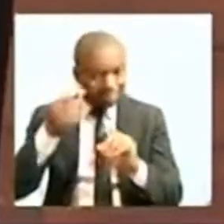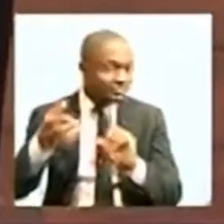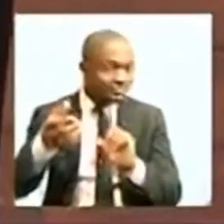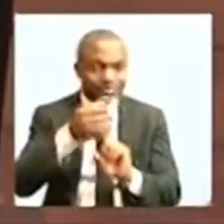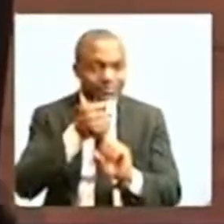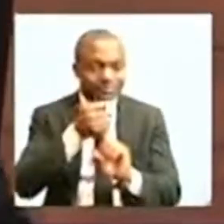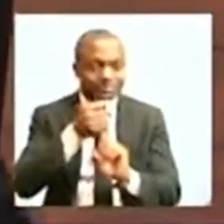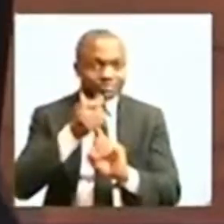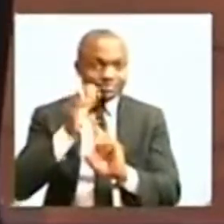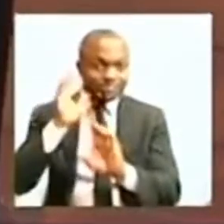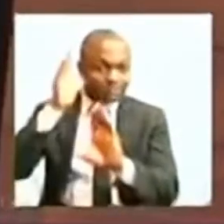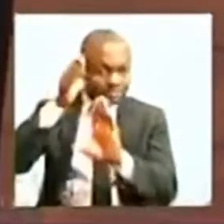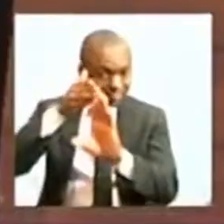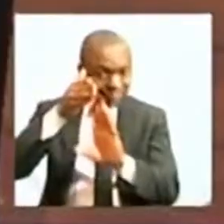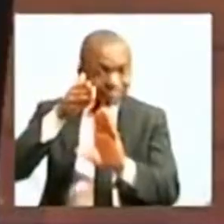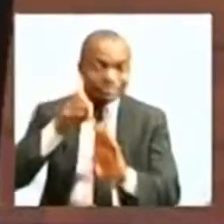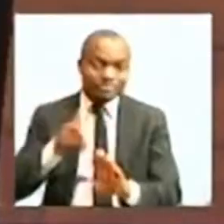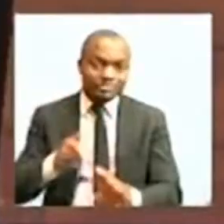its goals,